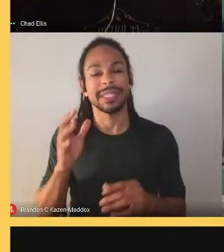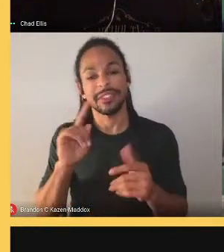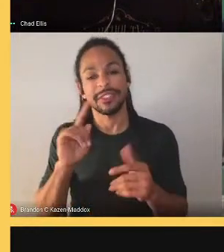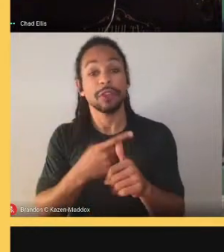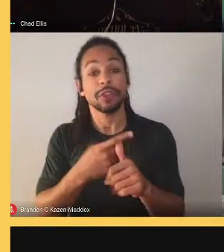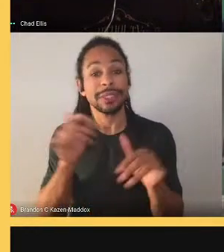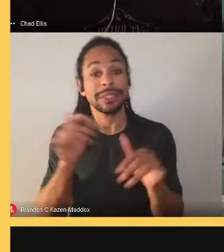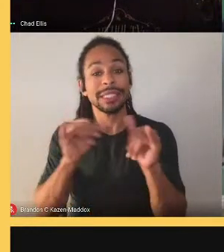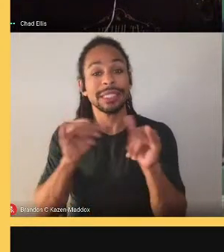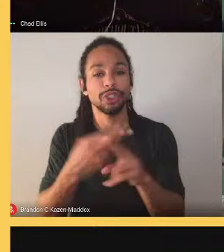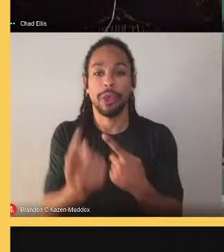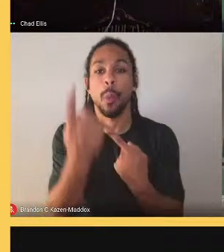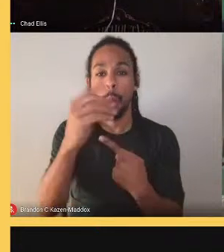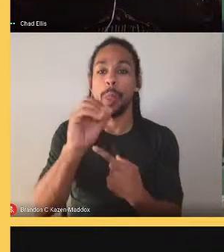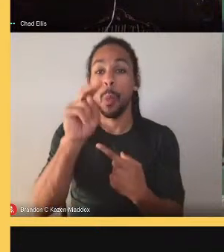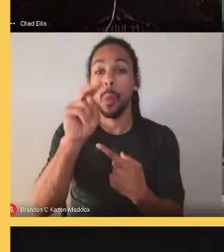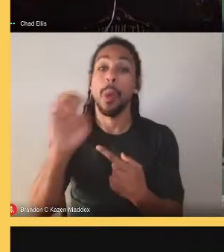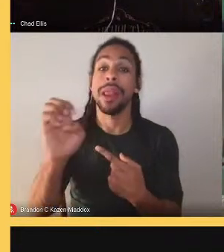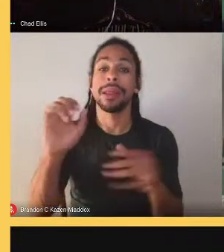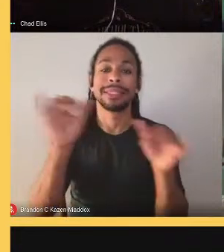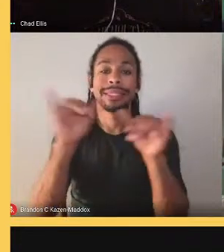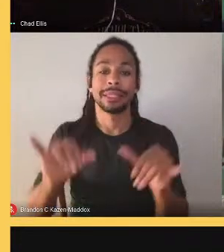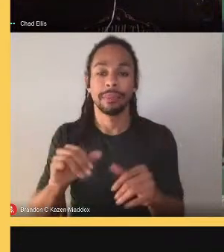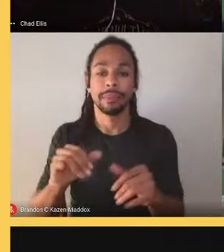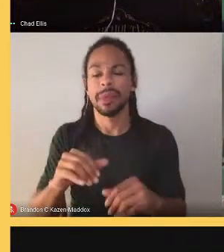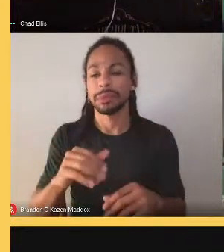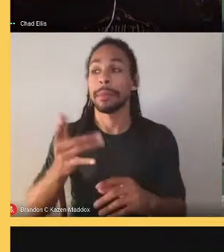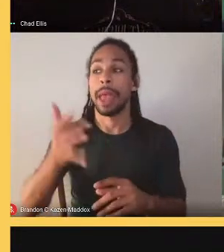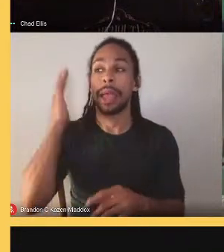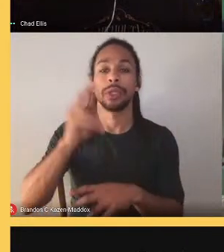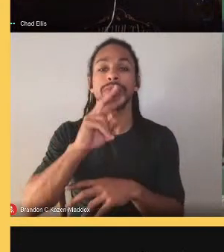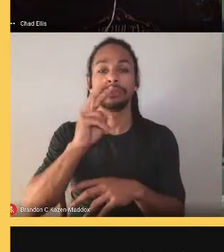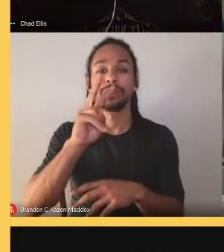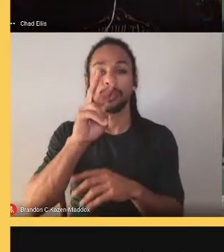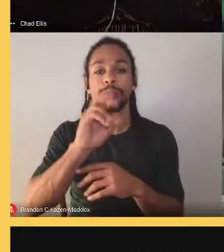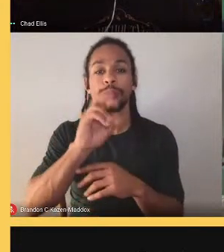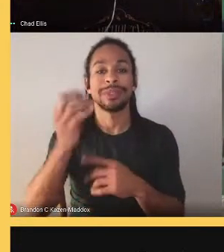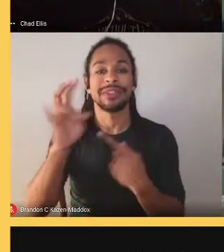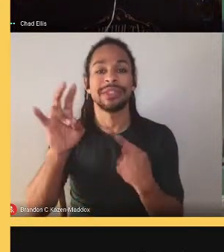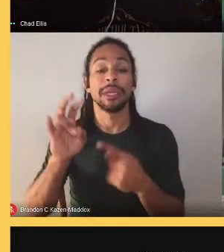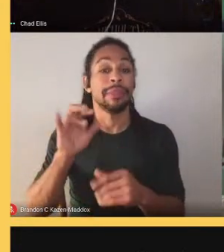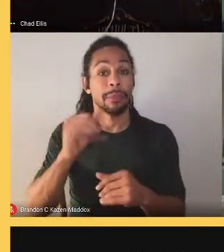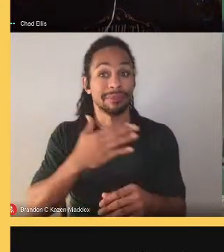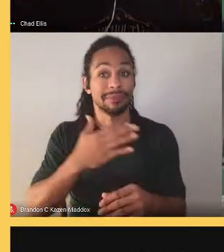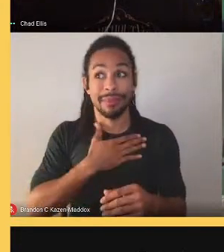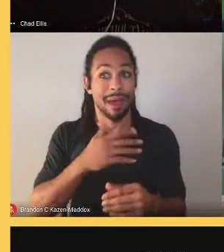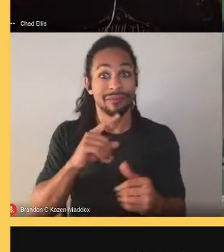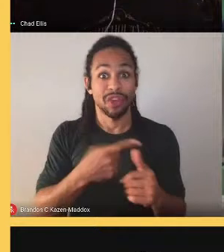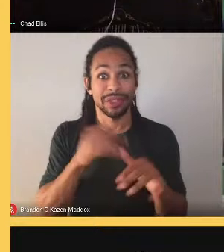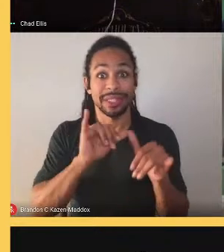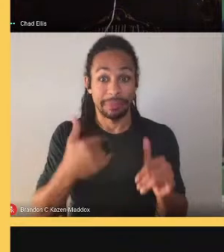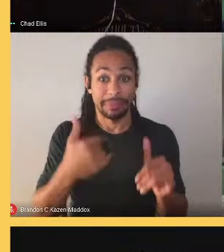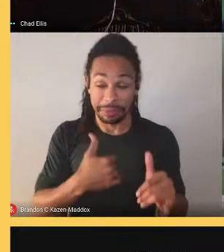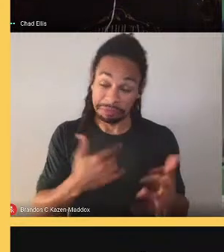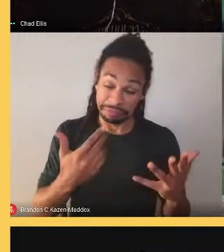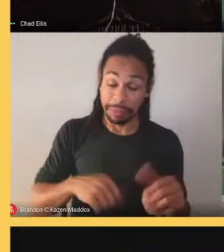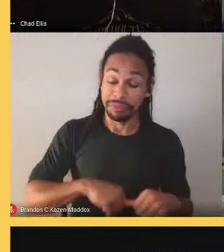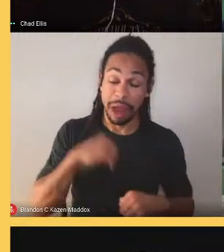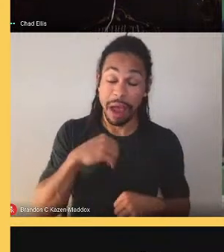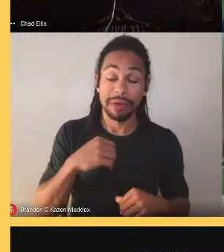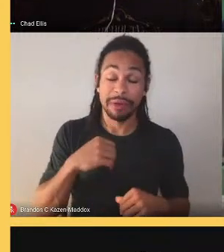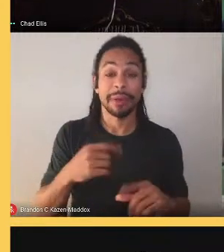back in 2017. I'm pretty proud of that system considering it was my first. But there was already like issues